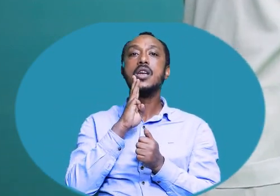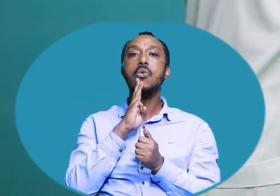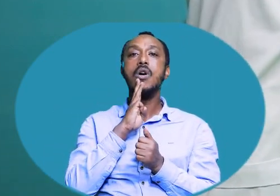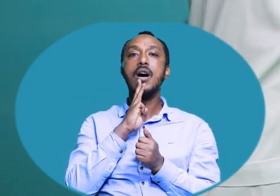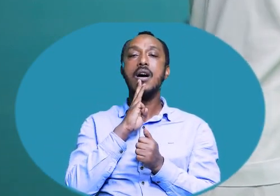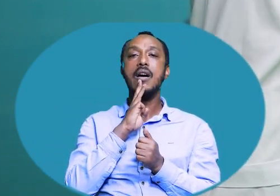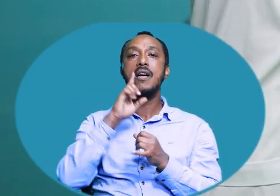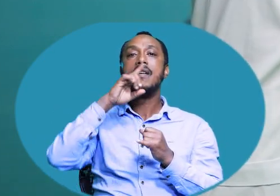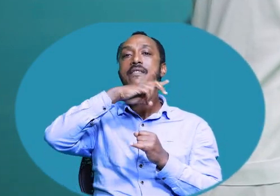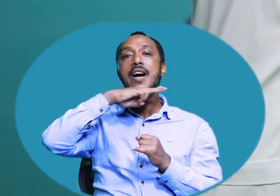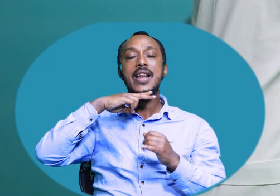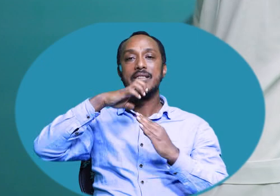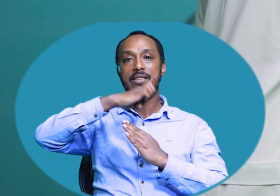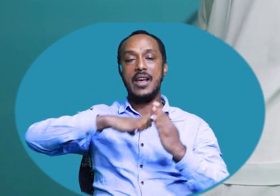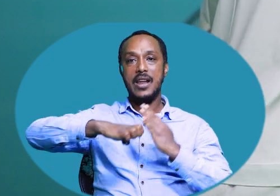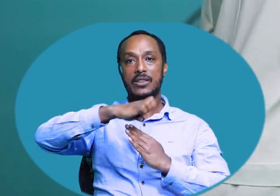valence